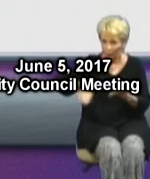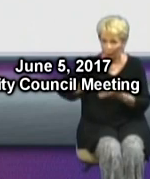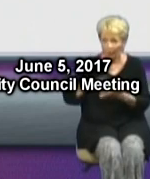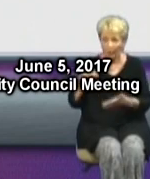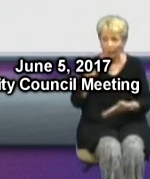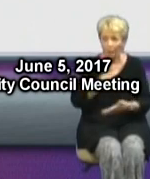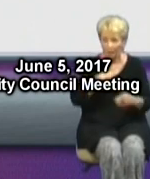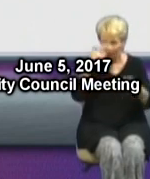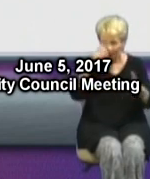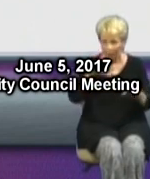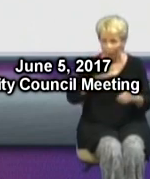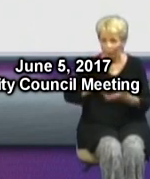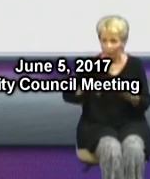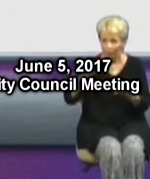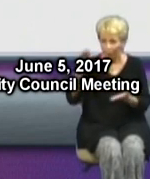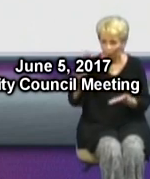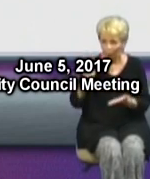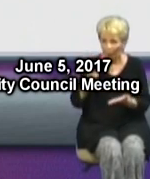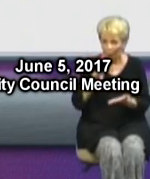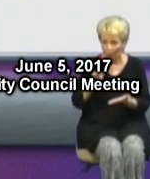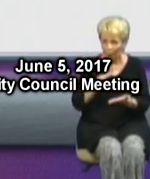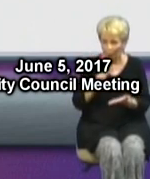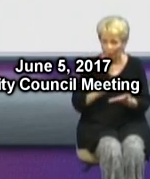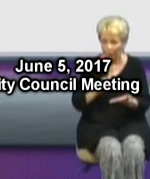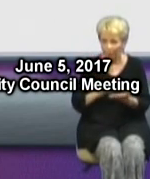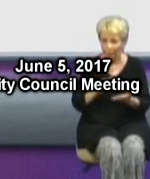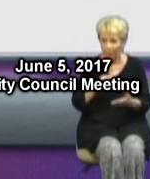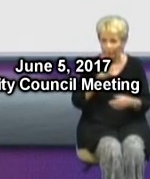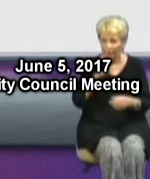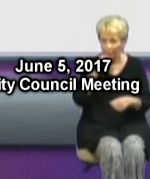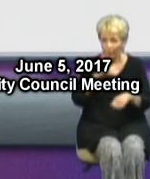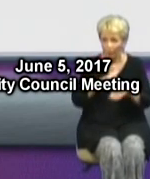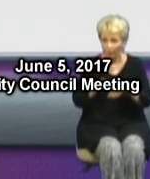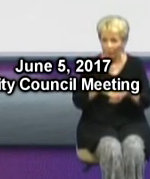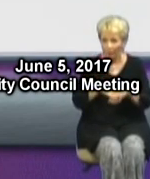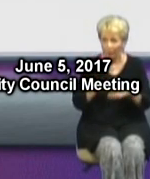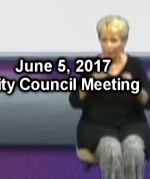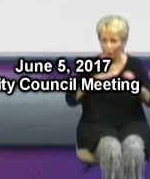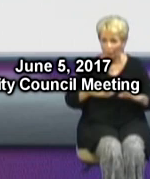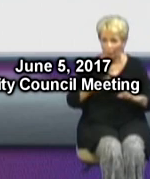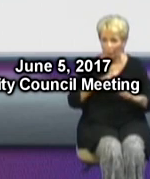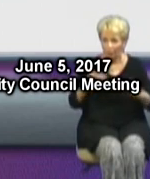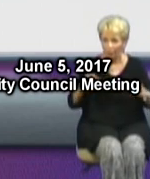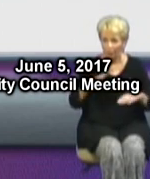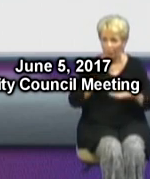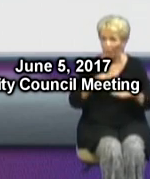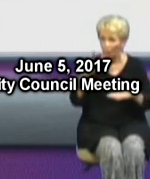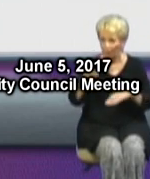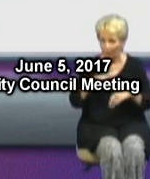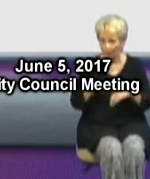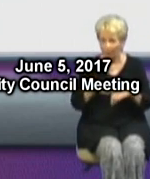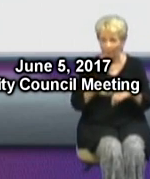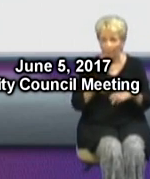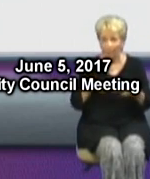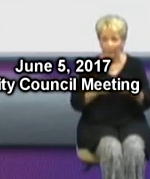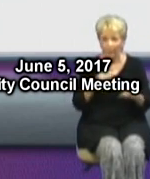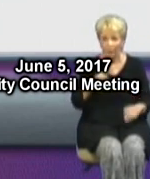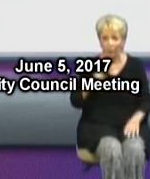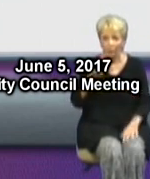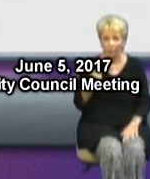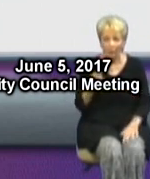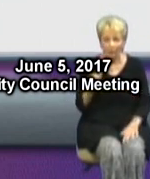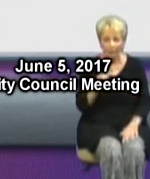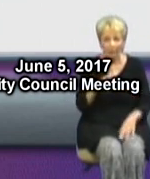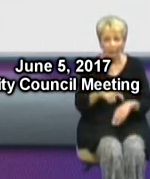do away with that gradually so as not to impact the customer so much at one time. Effective January 1st, the